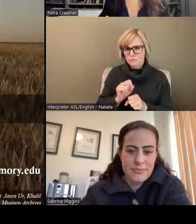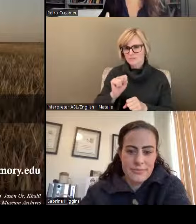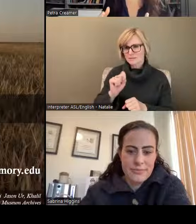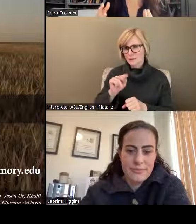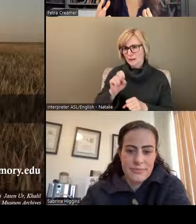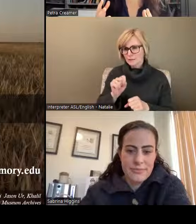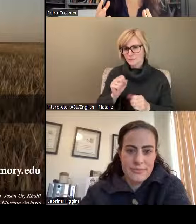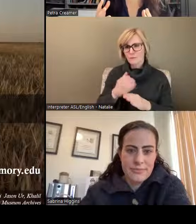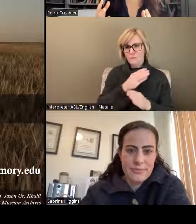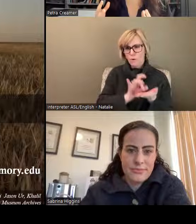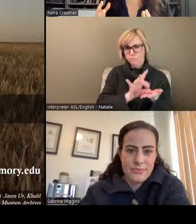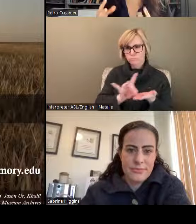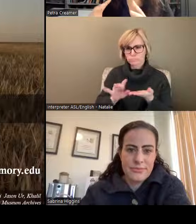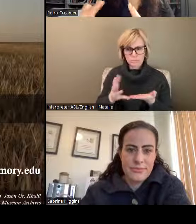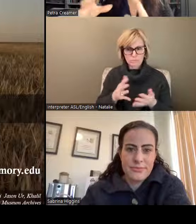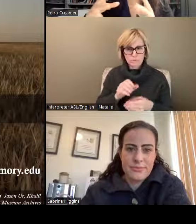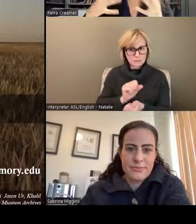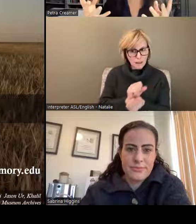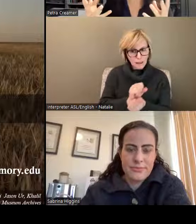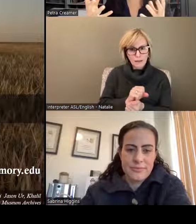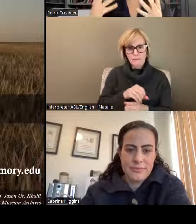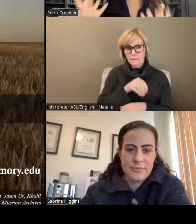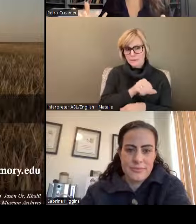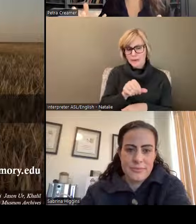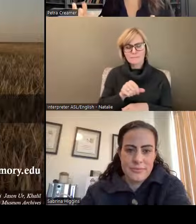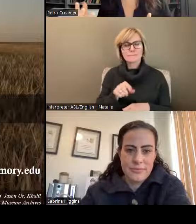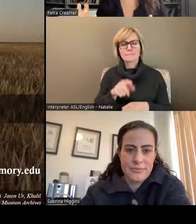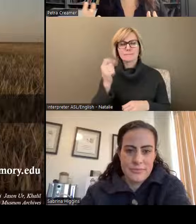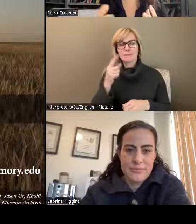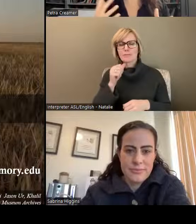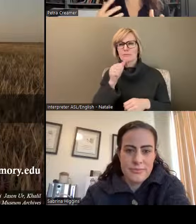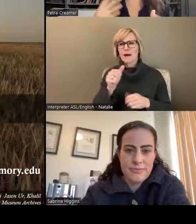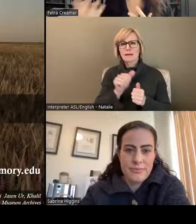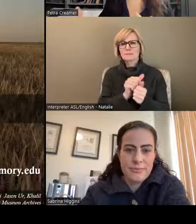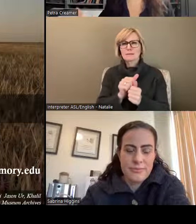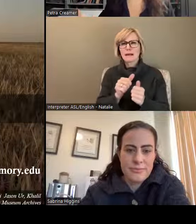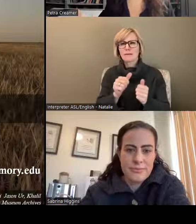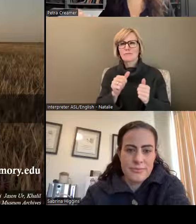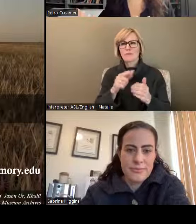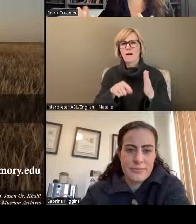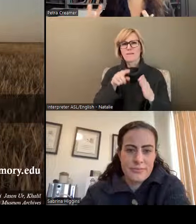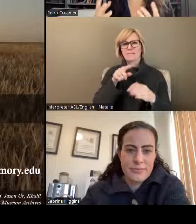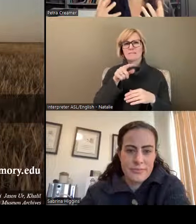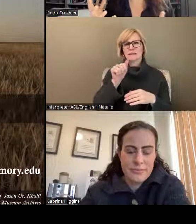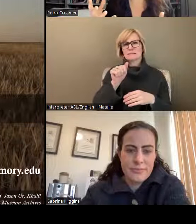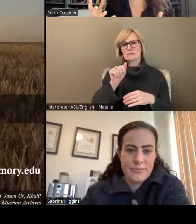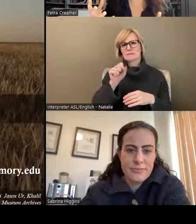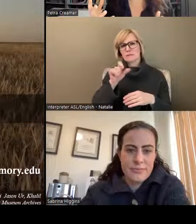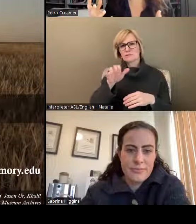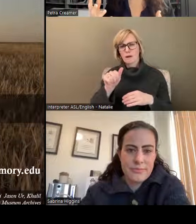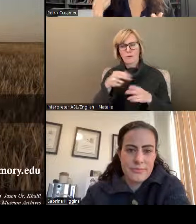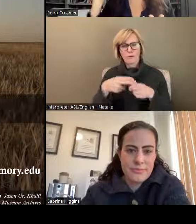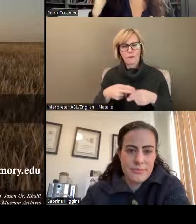held, they're not enslaved in the Assyrian definition. So we actually have the historical benefit of